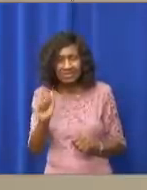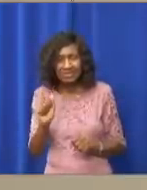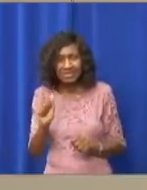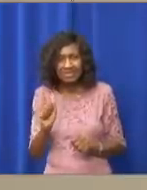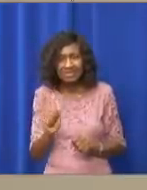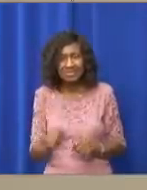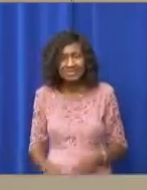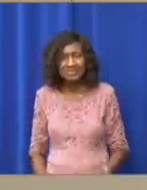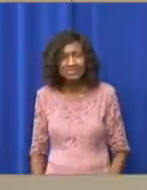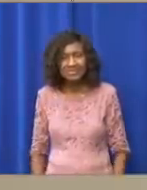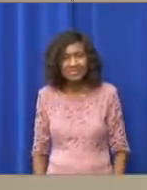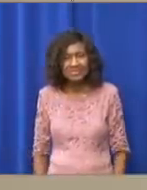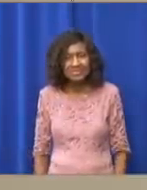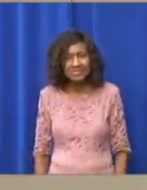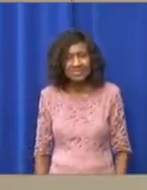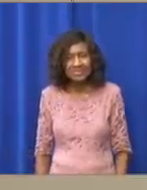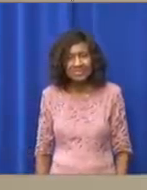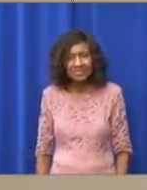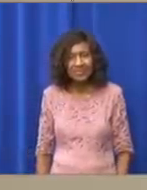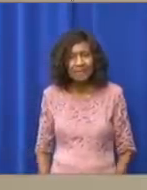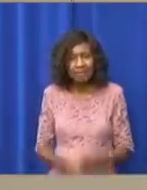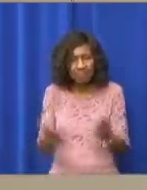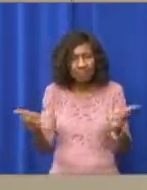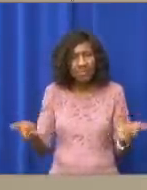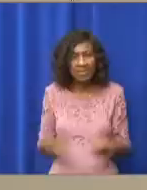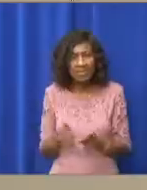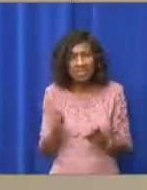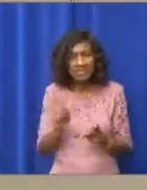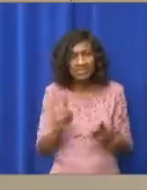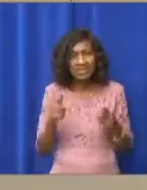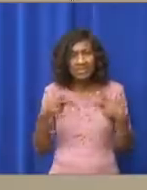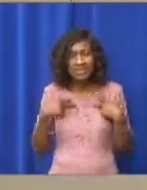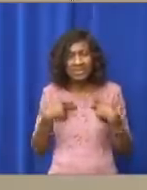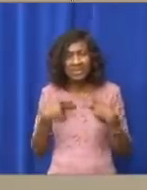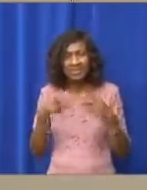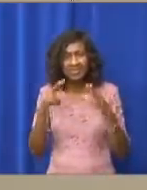he'll do so very much more effectively than me, but the answer is no.